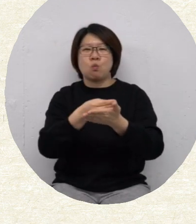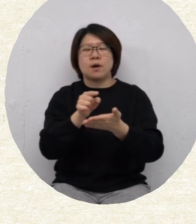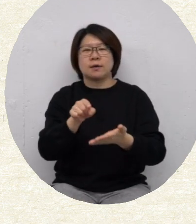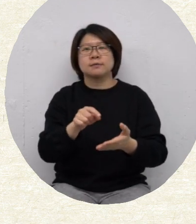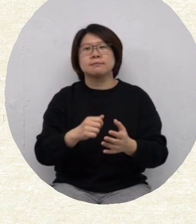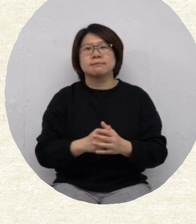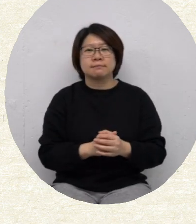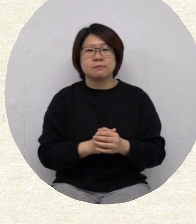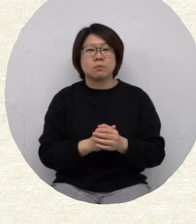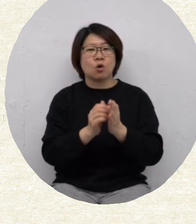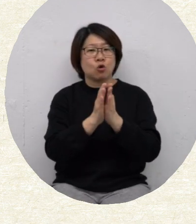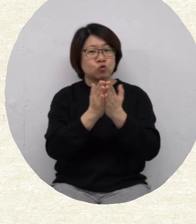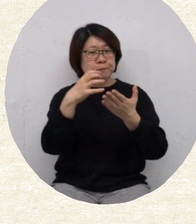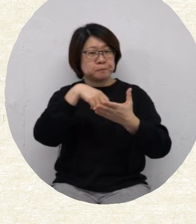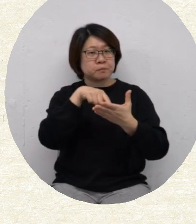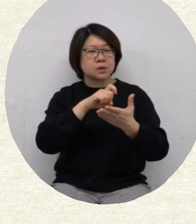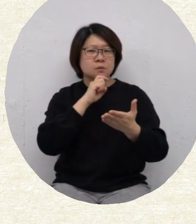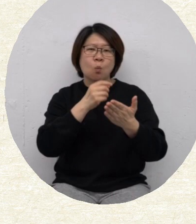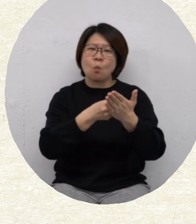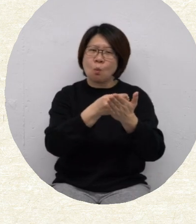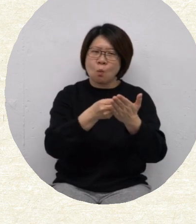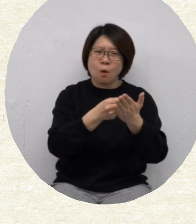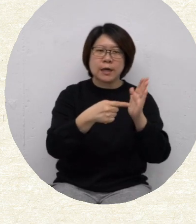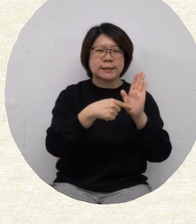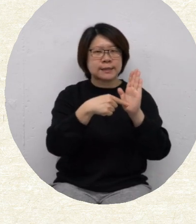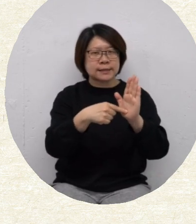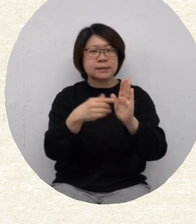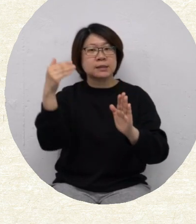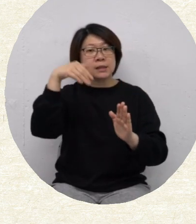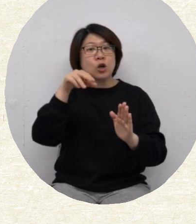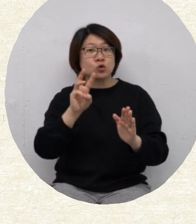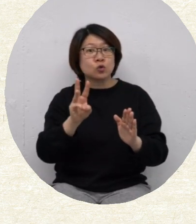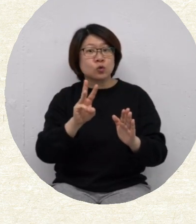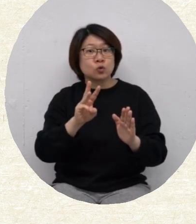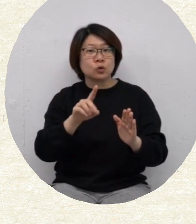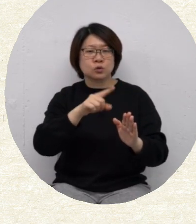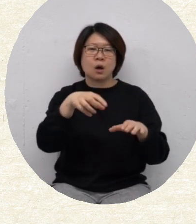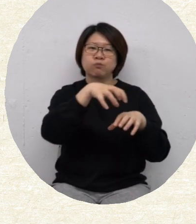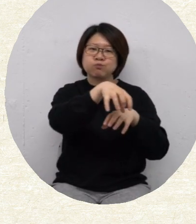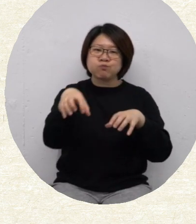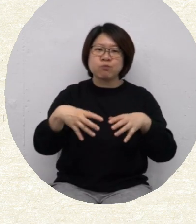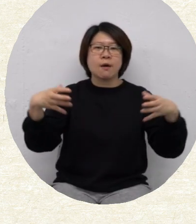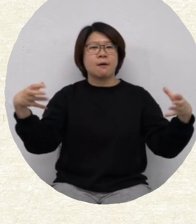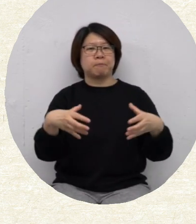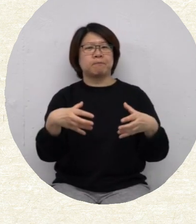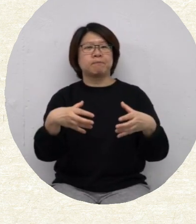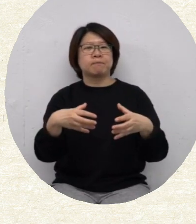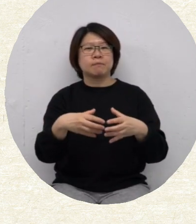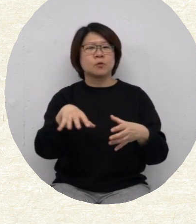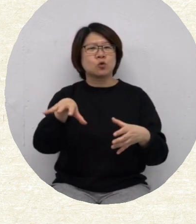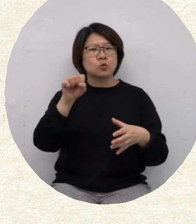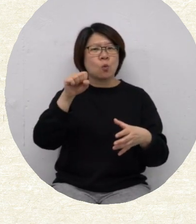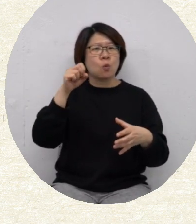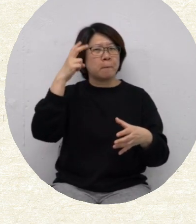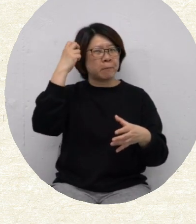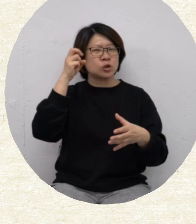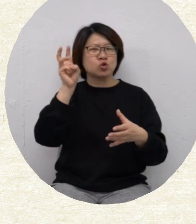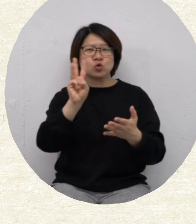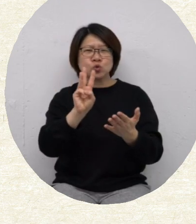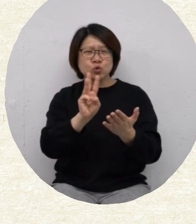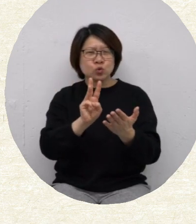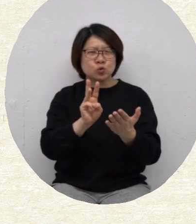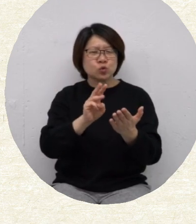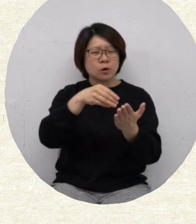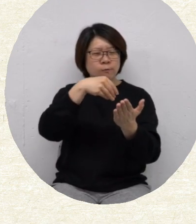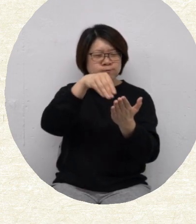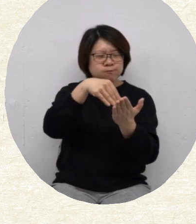These books also include thumbnail images of different examples on how to paint certain subject matter, such as